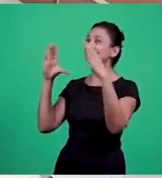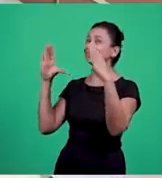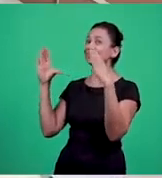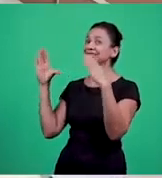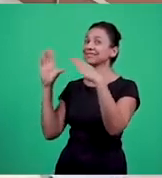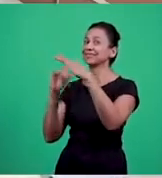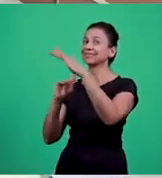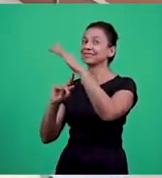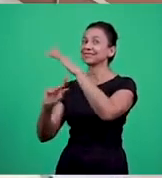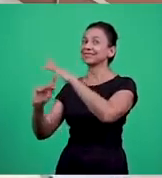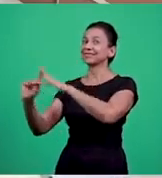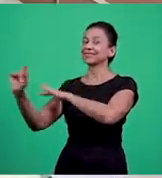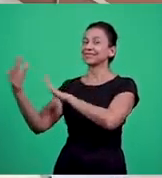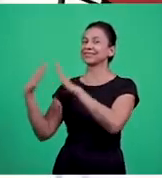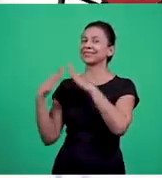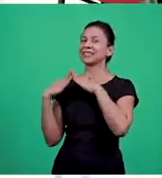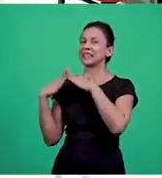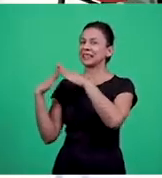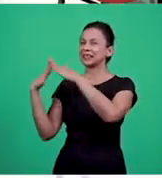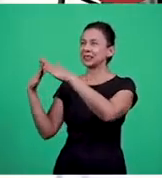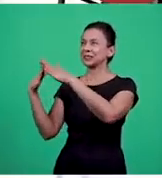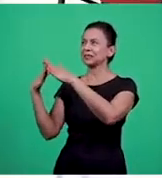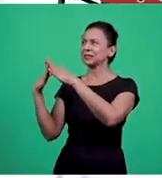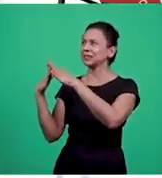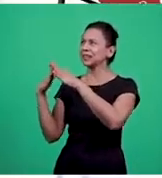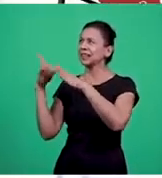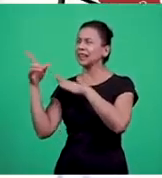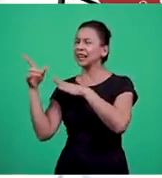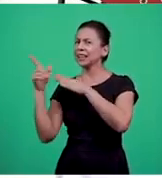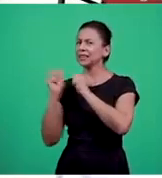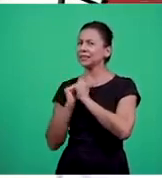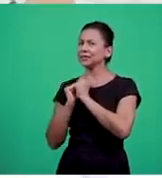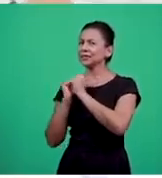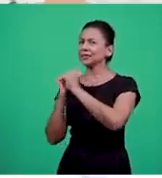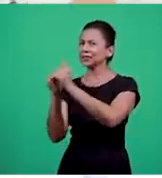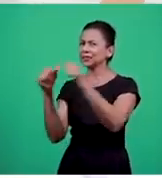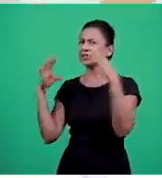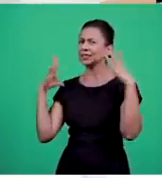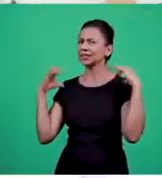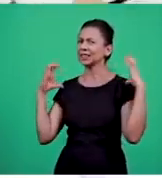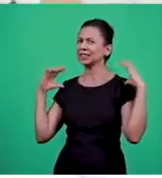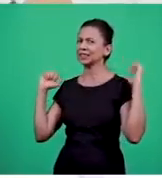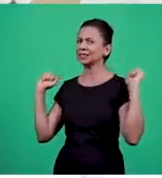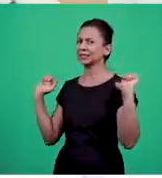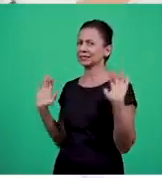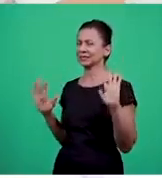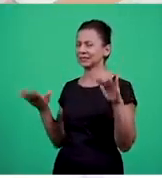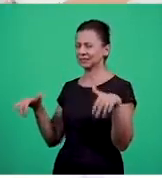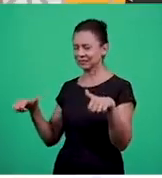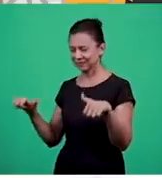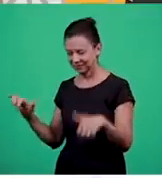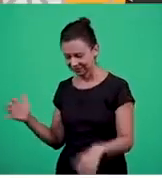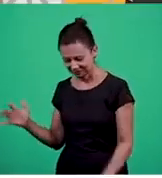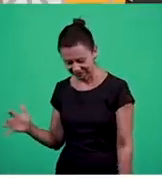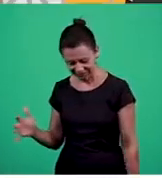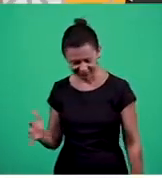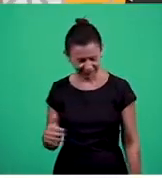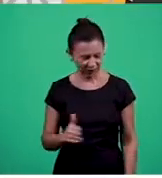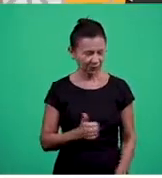In eternity with Jesus, I will live, and with the angels adore him forever.